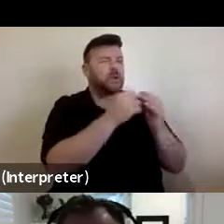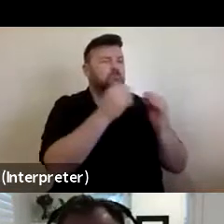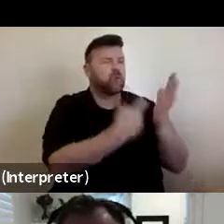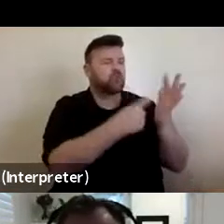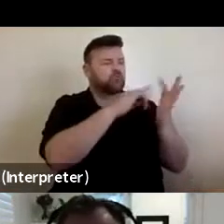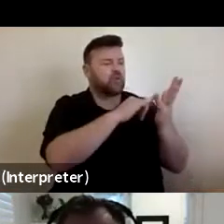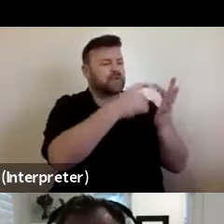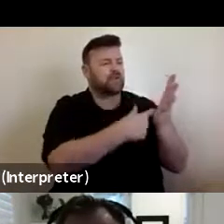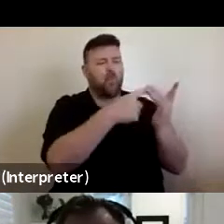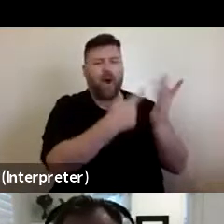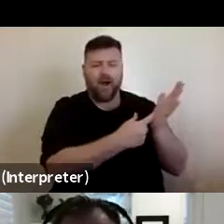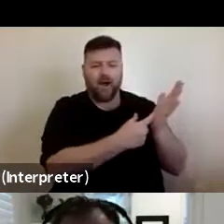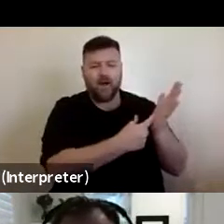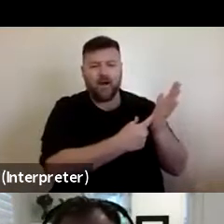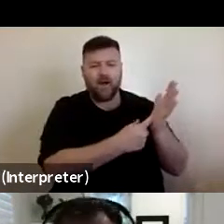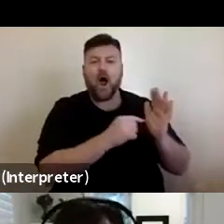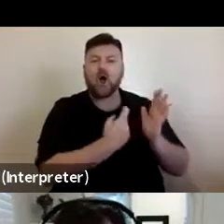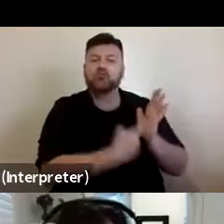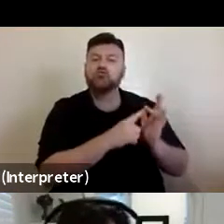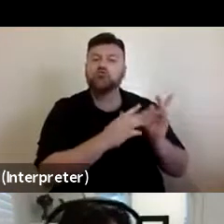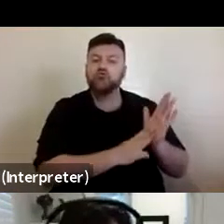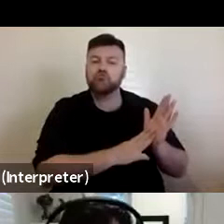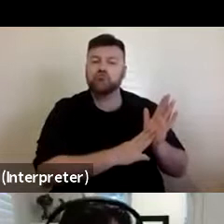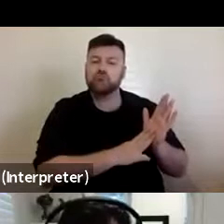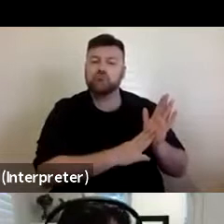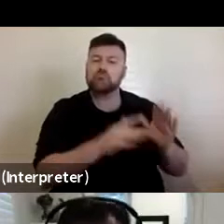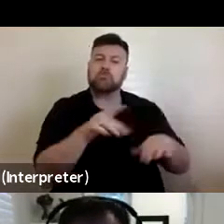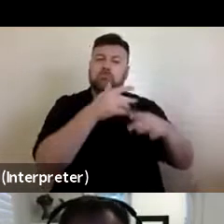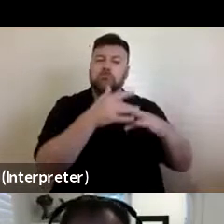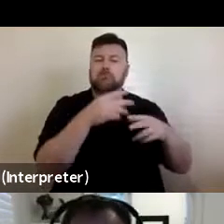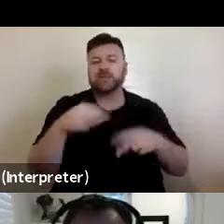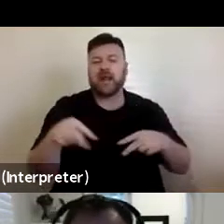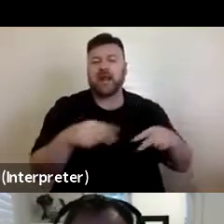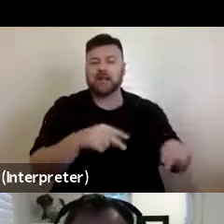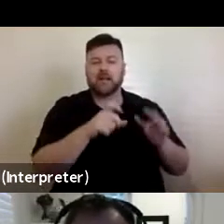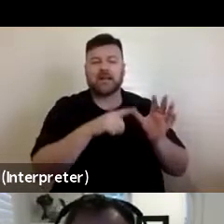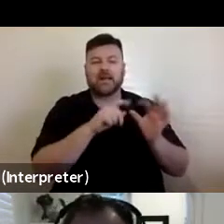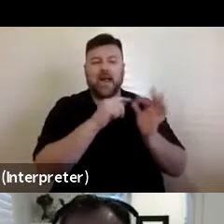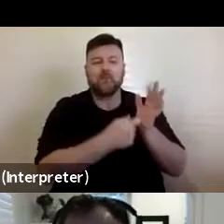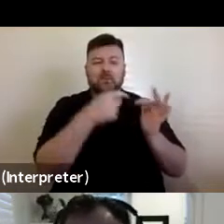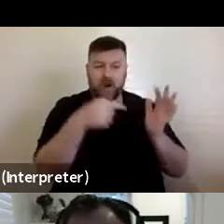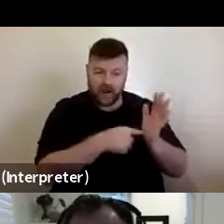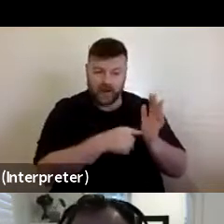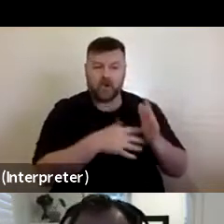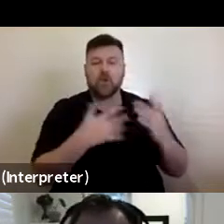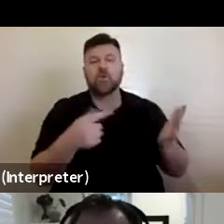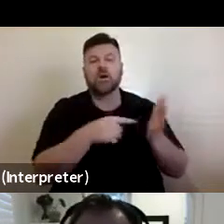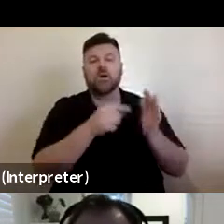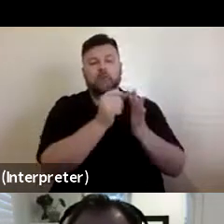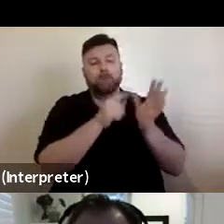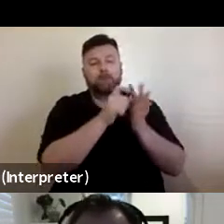anyone's seen that. It's just a cabaret setup they've just installed in Paddington Town Hall, and they're streaming it, and